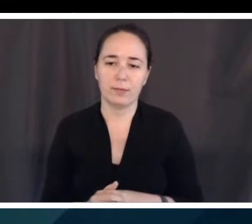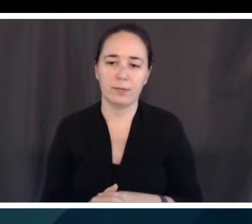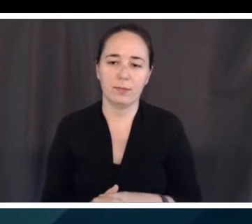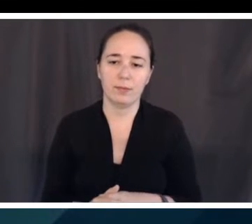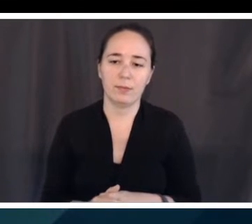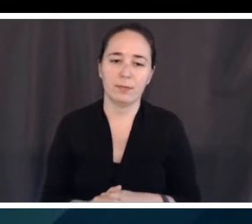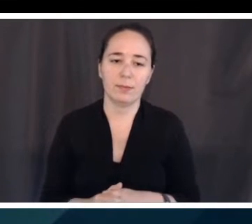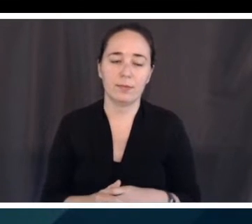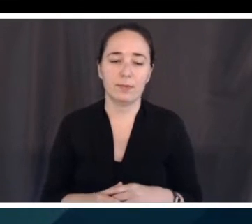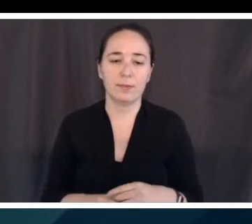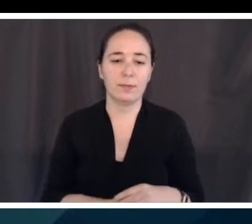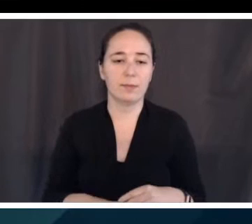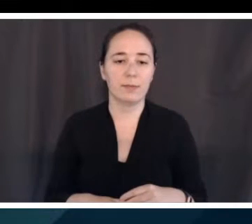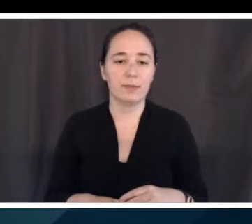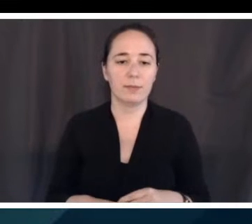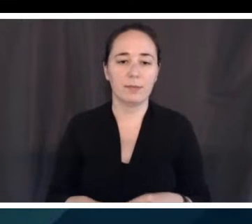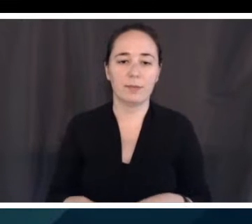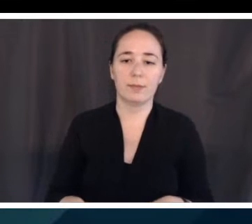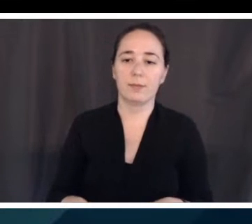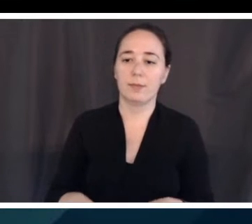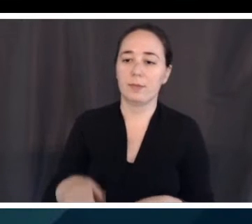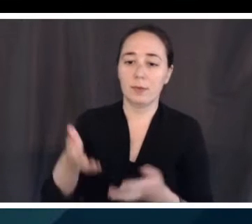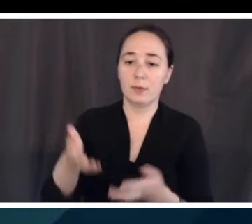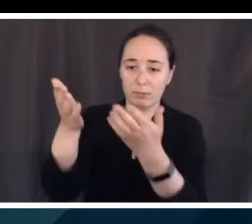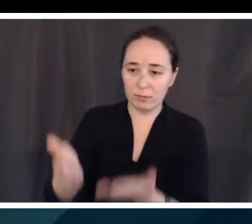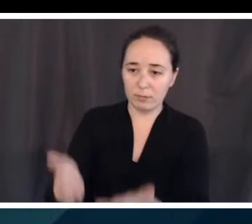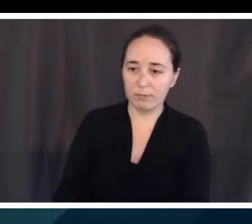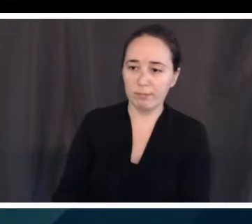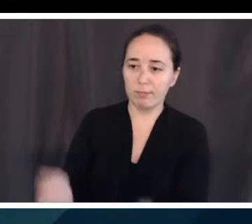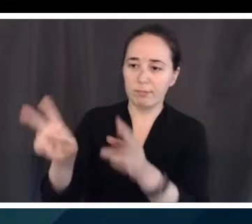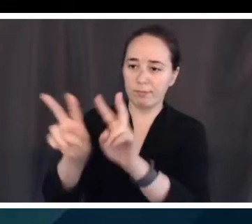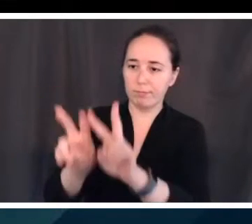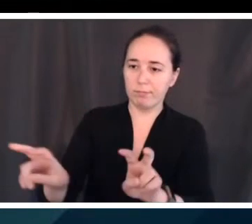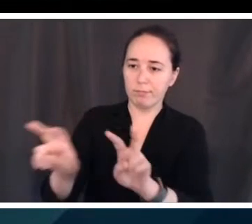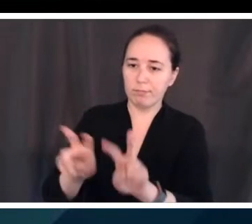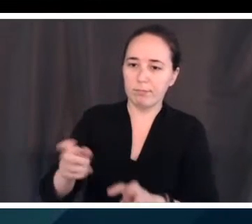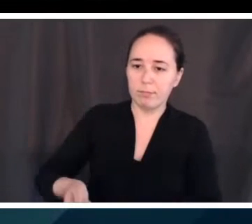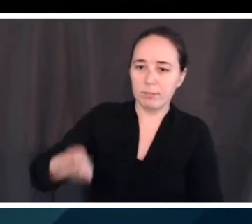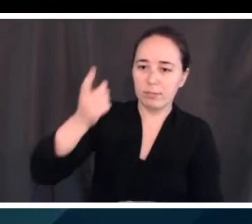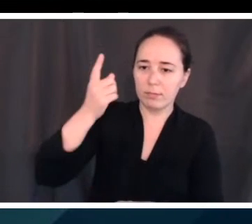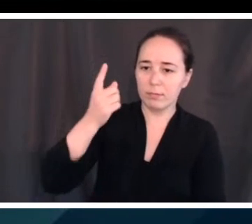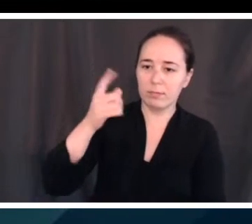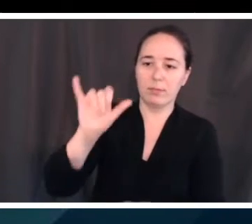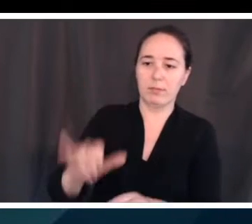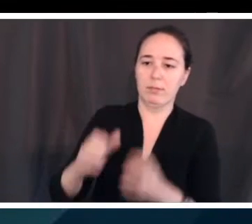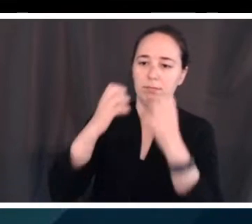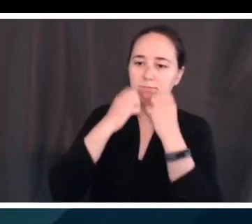'Cause I see you, you're all I wanna see.